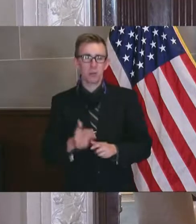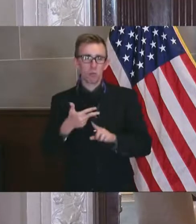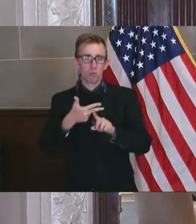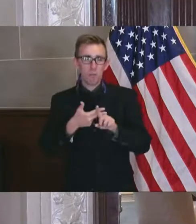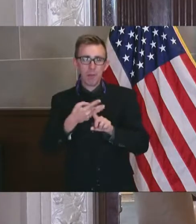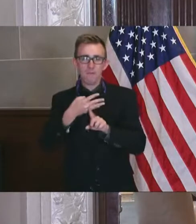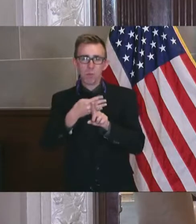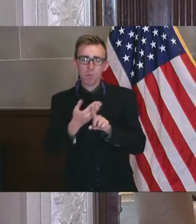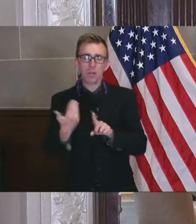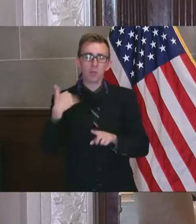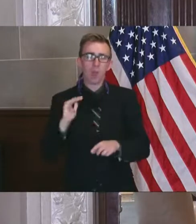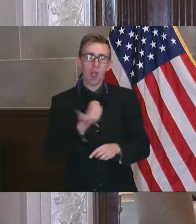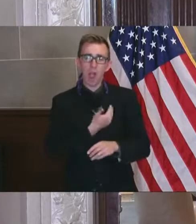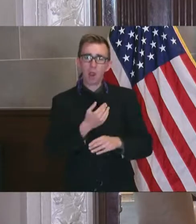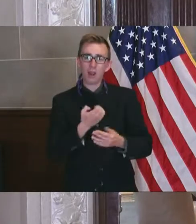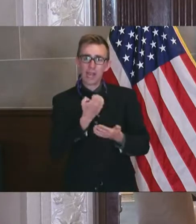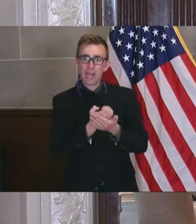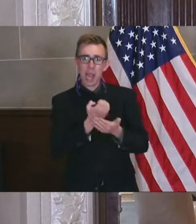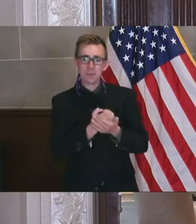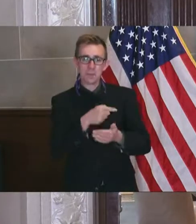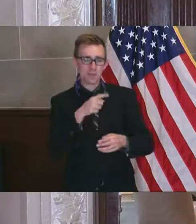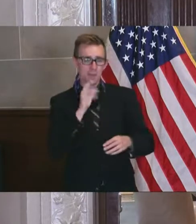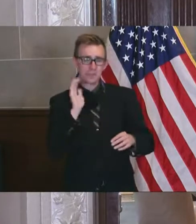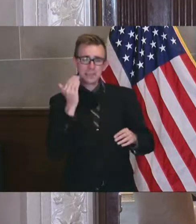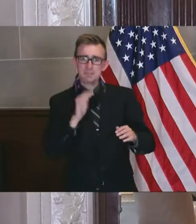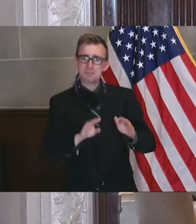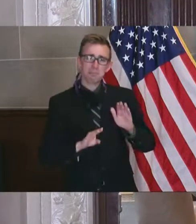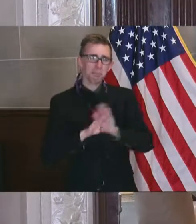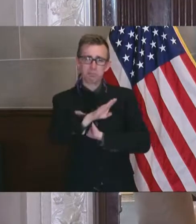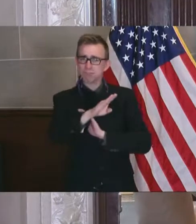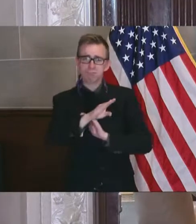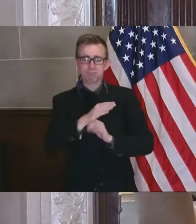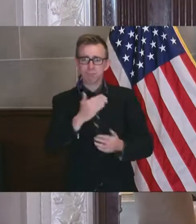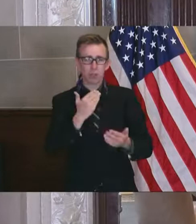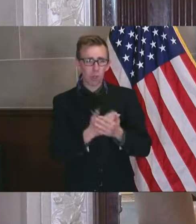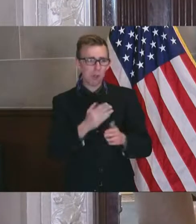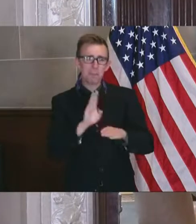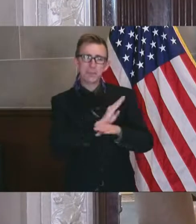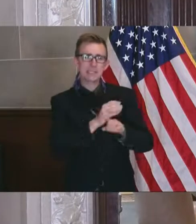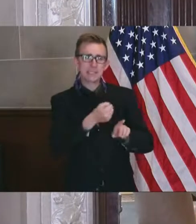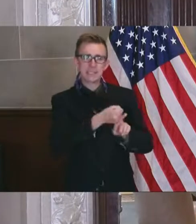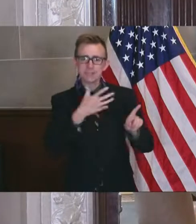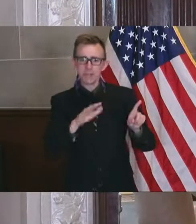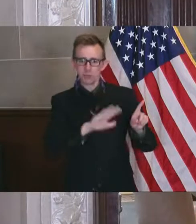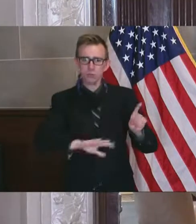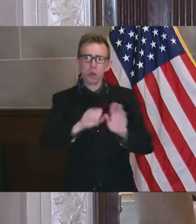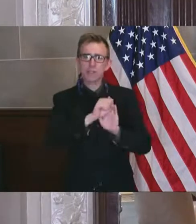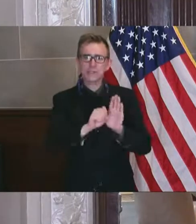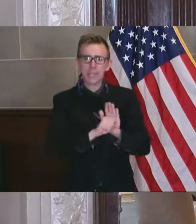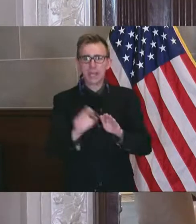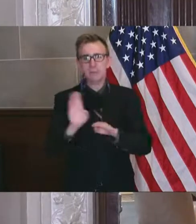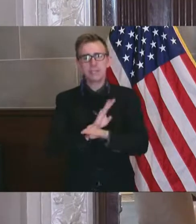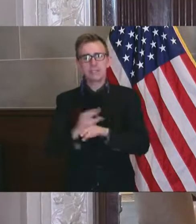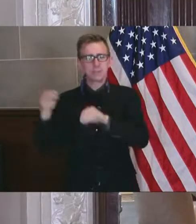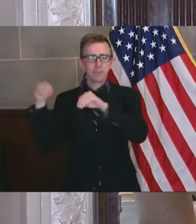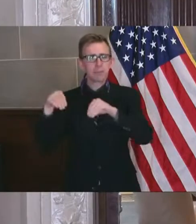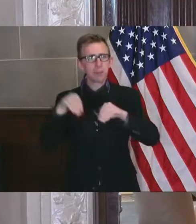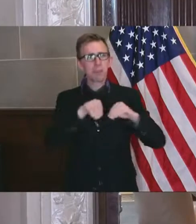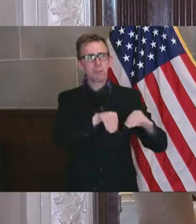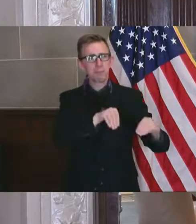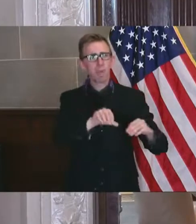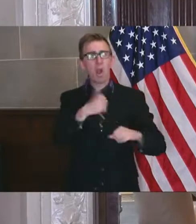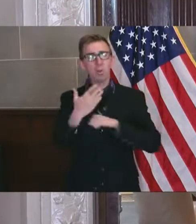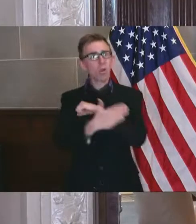ago, our economy was rolling here in this state. We had business expansions across this state. We had businesses coming here from other states, from